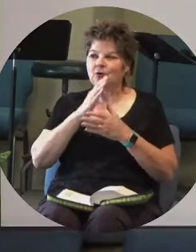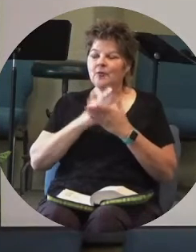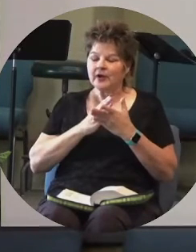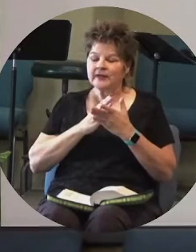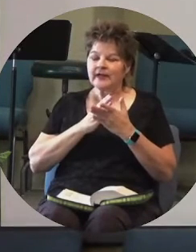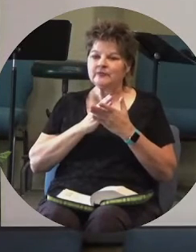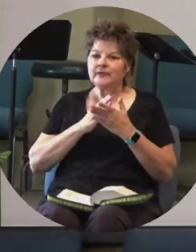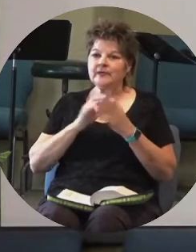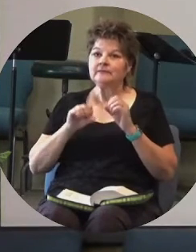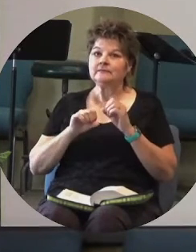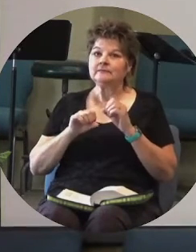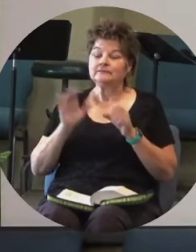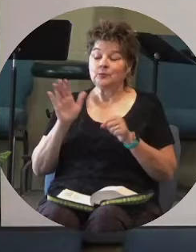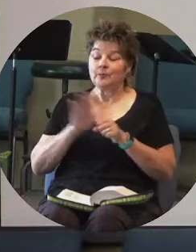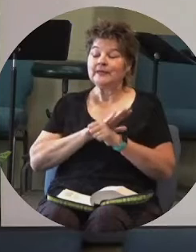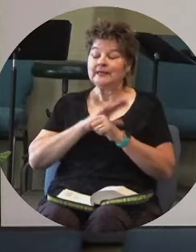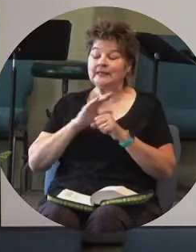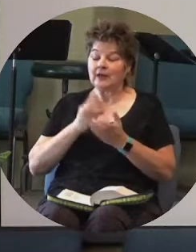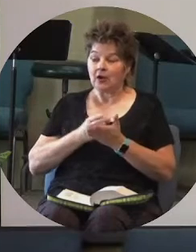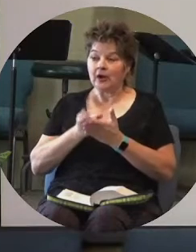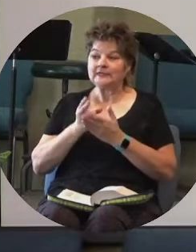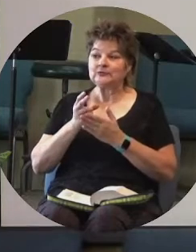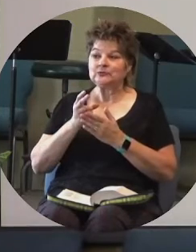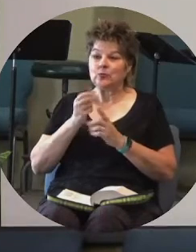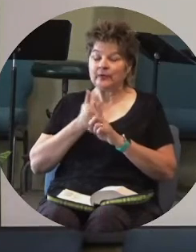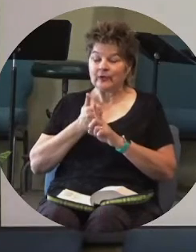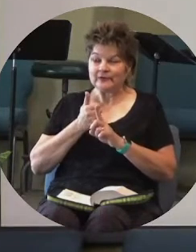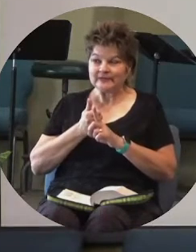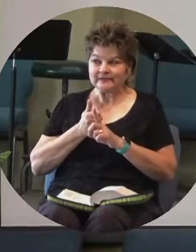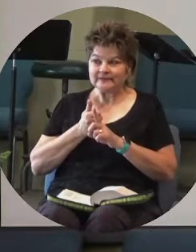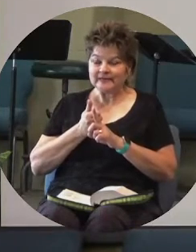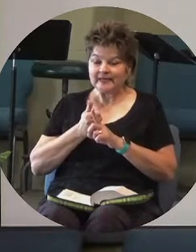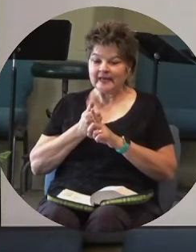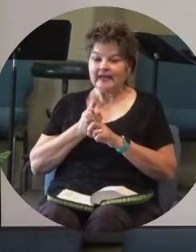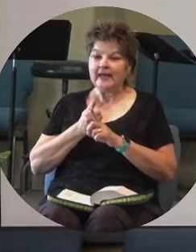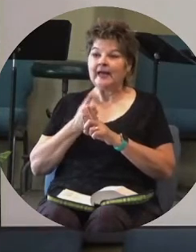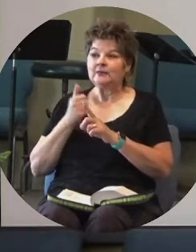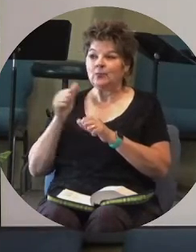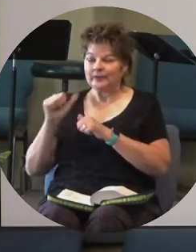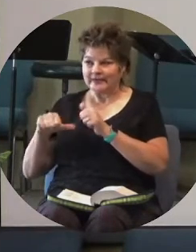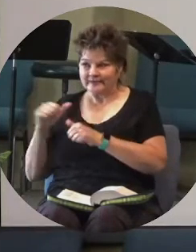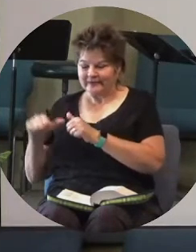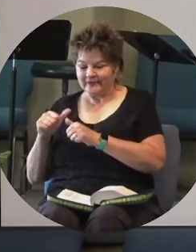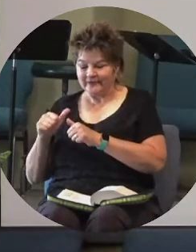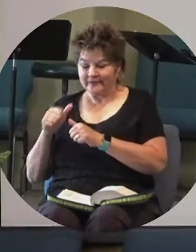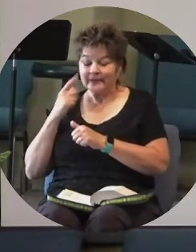with ourselves, but also being as honest as we can be with each other because we're family.